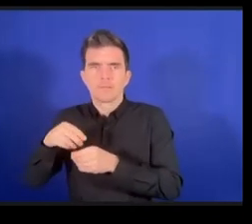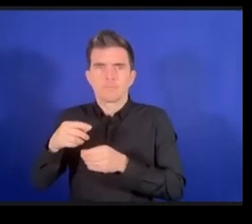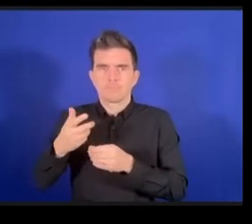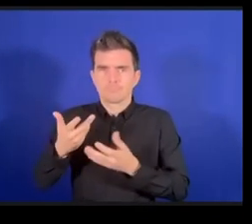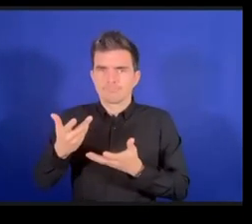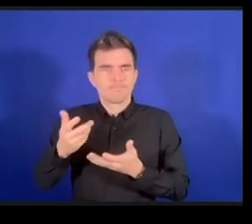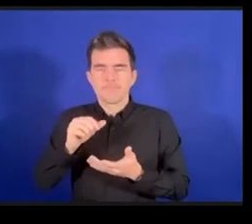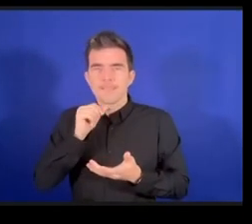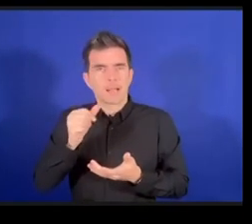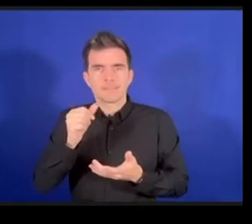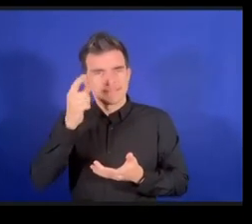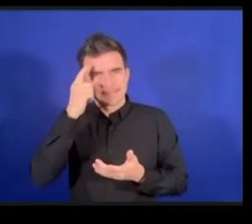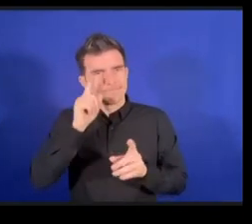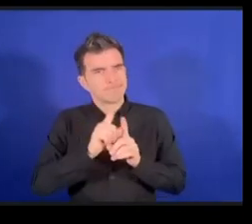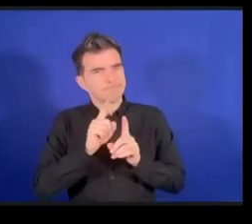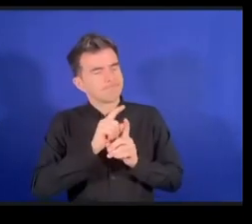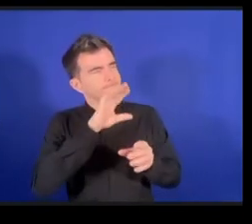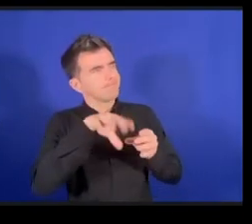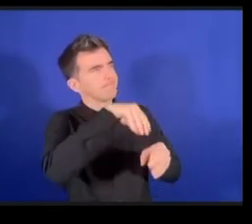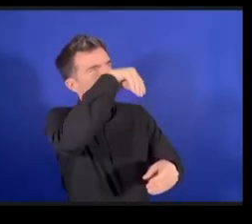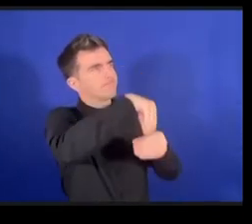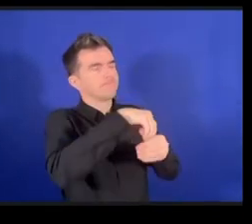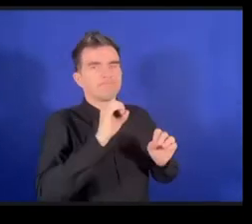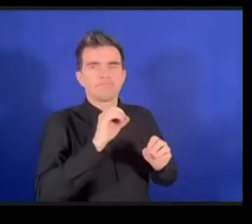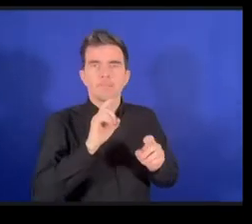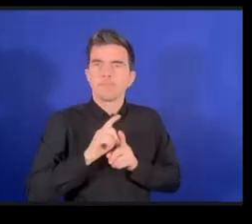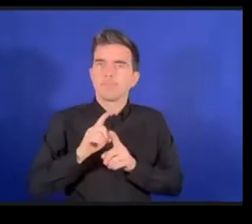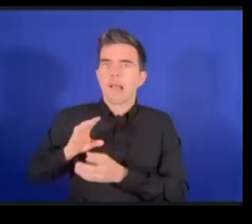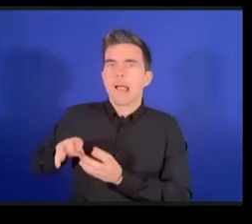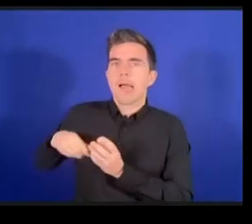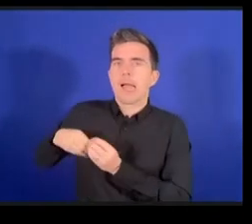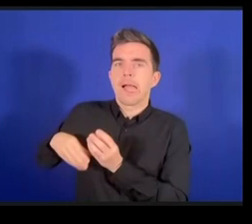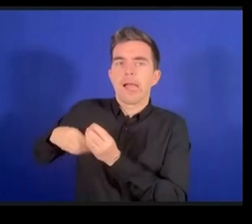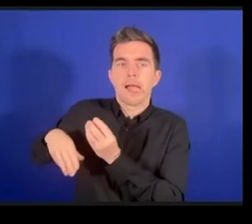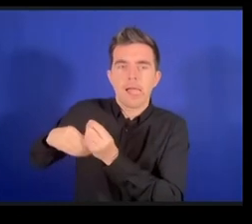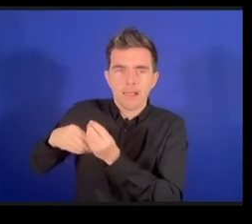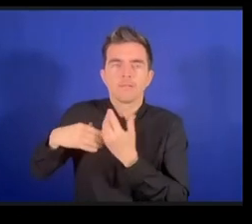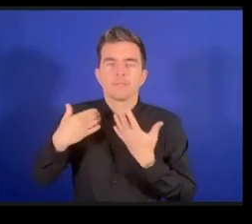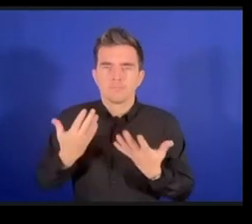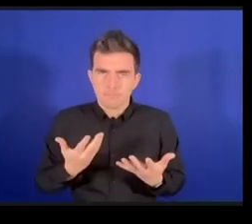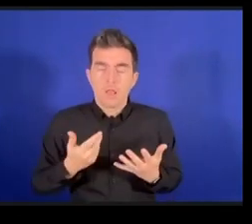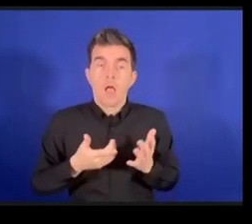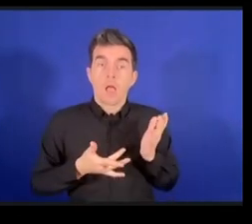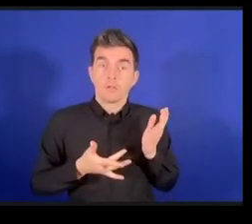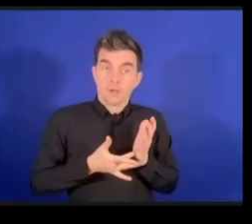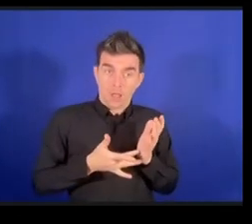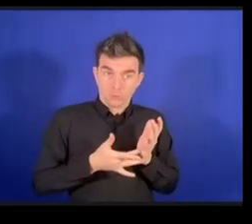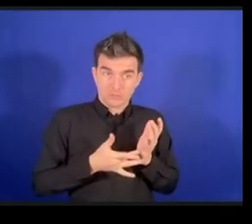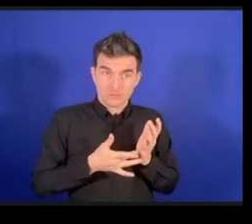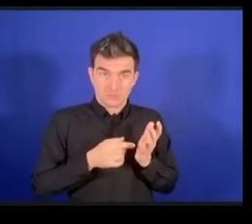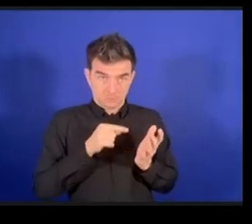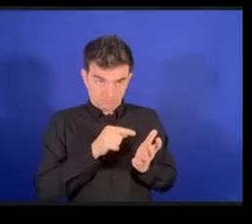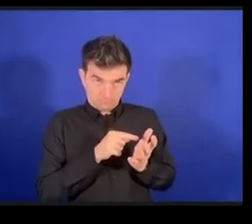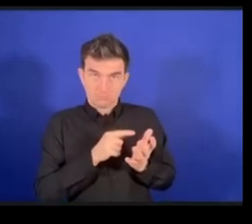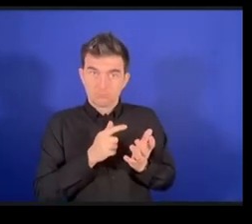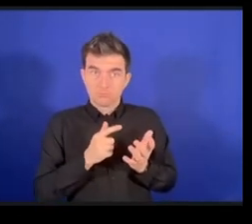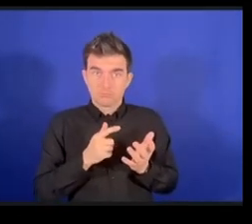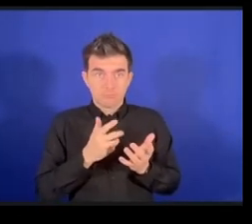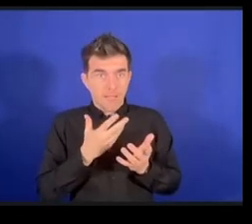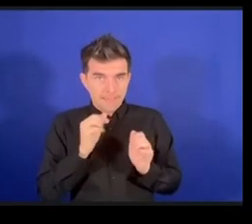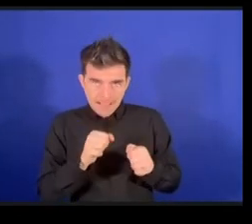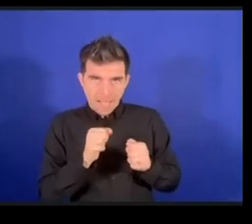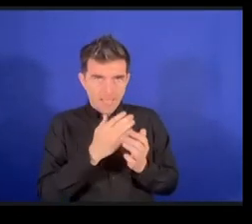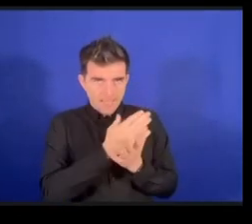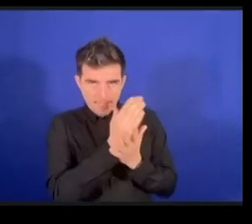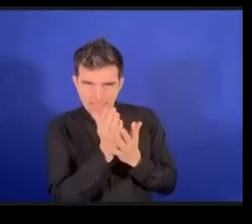uh could interact with uh with the with that kind of content the person may remain unable to access